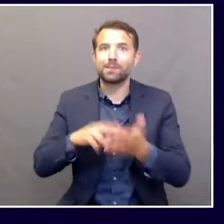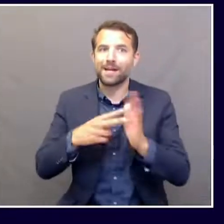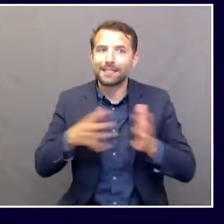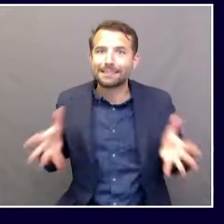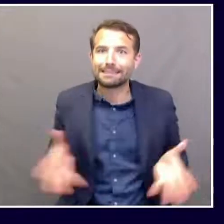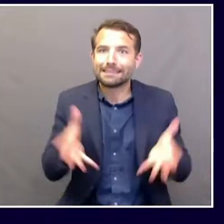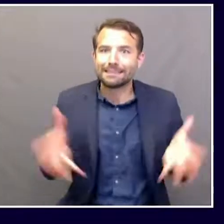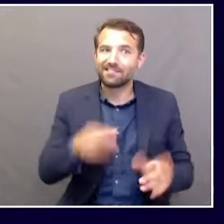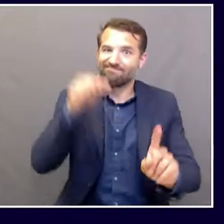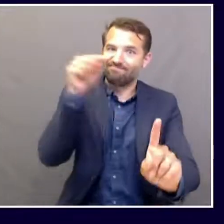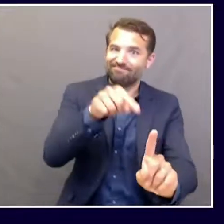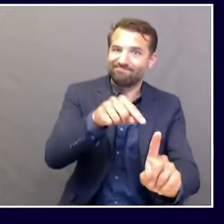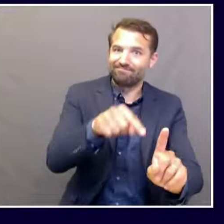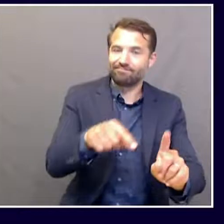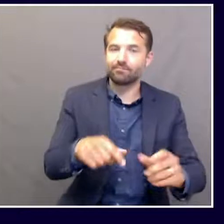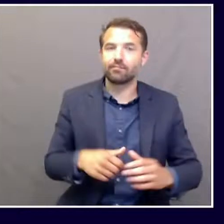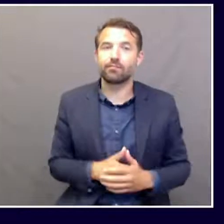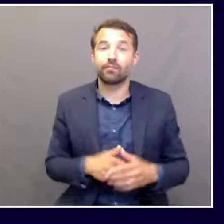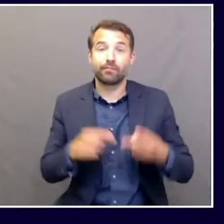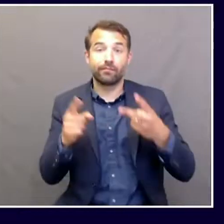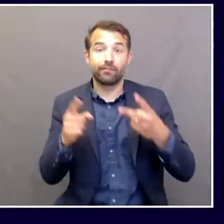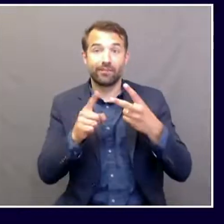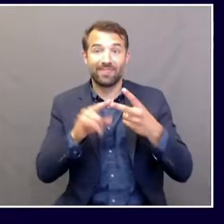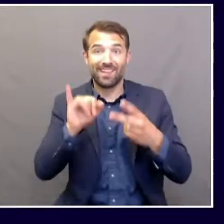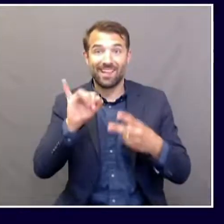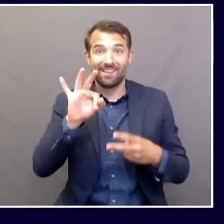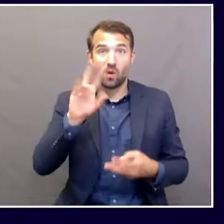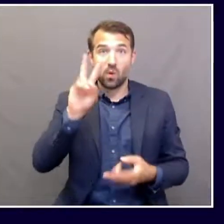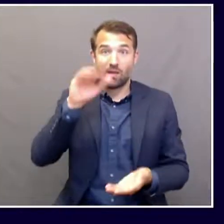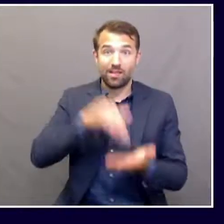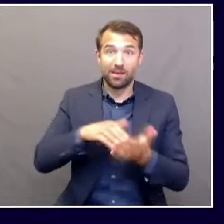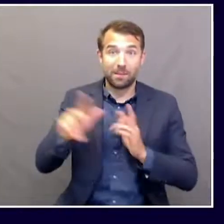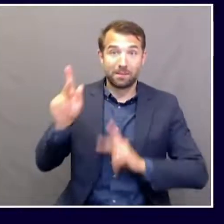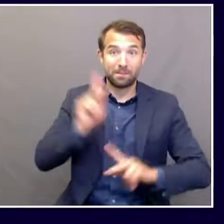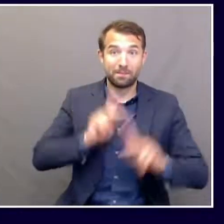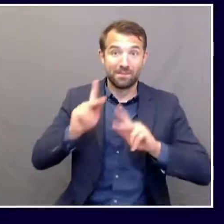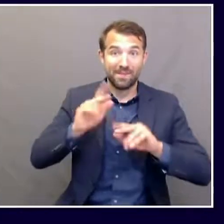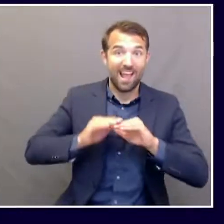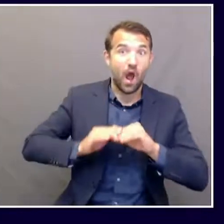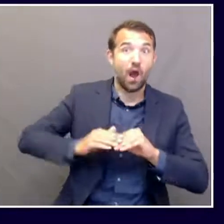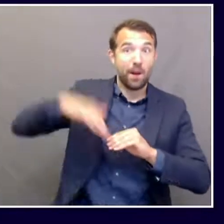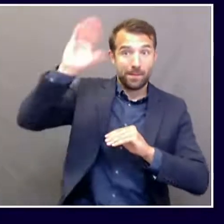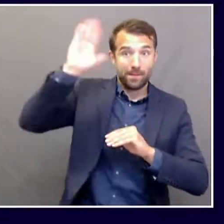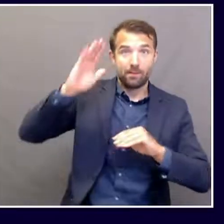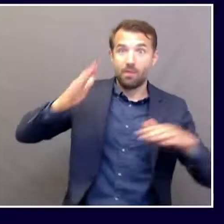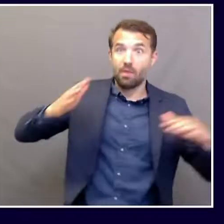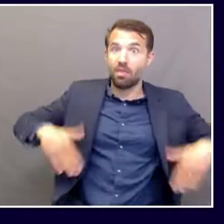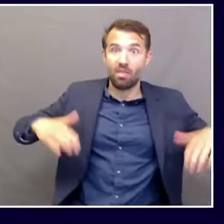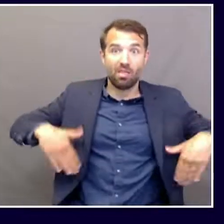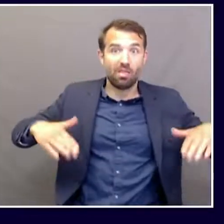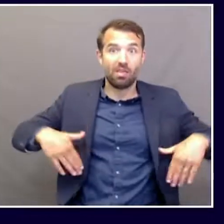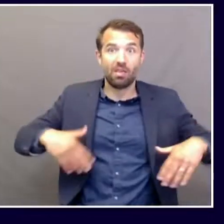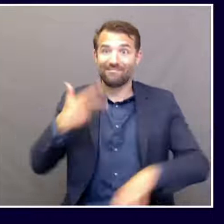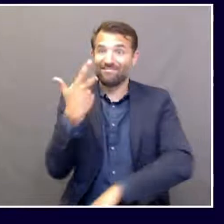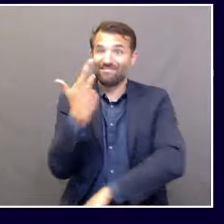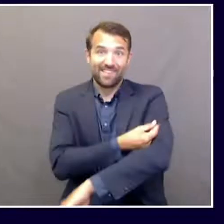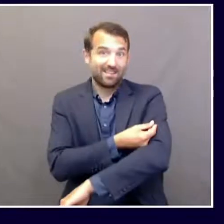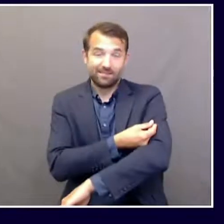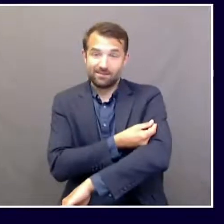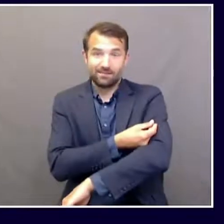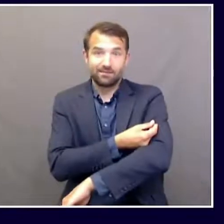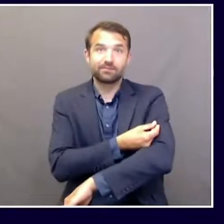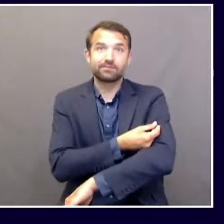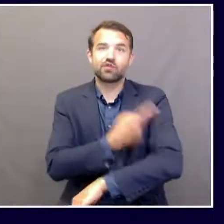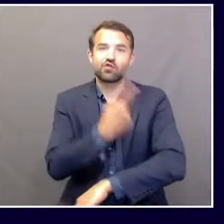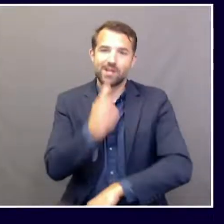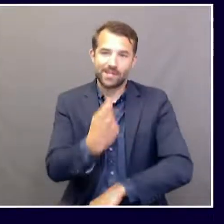2,000 unvaccinated people in those zip codes, which means bringing a clinic there, doing extra work there to raise awareness is a